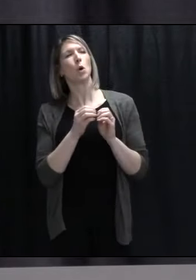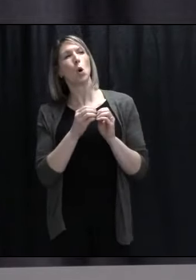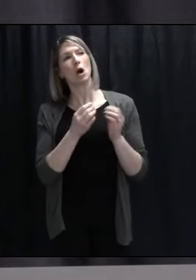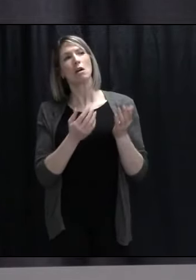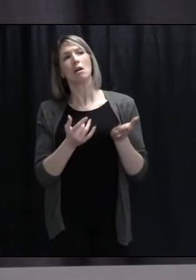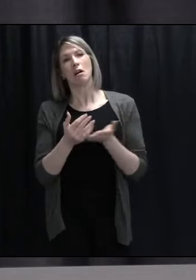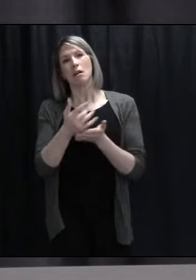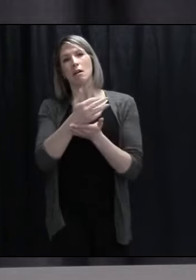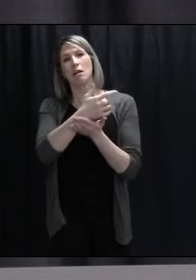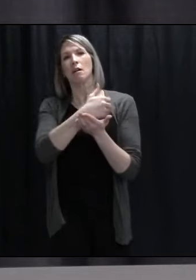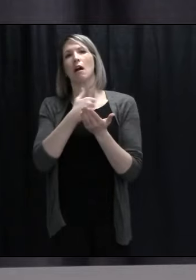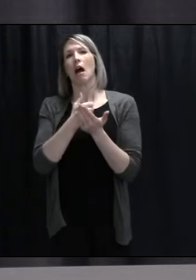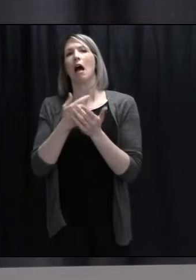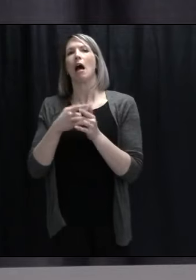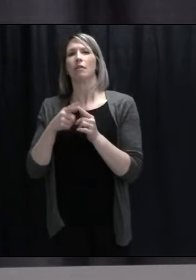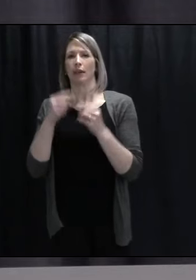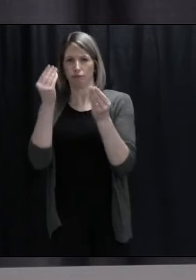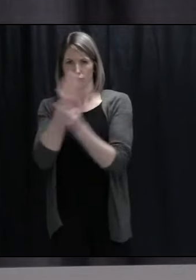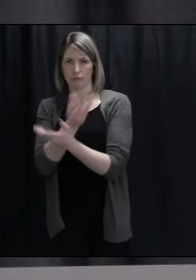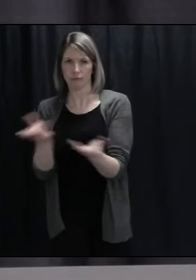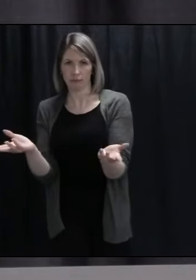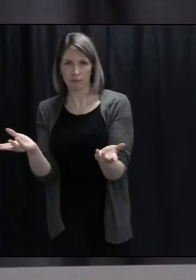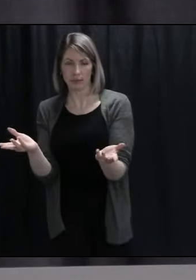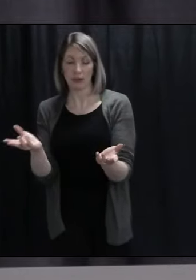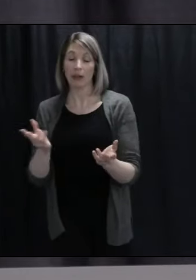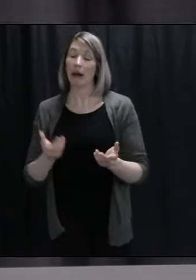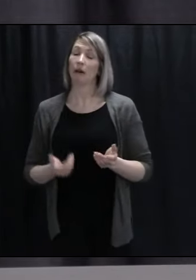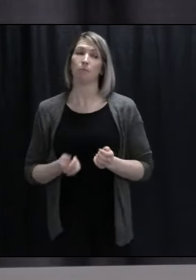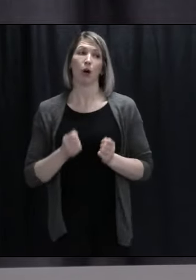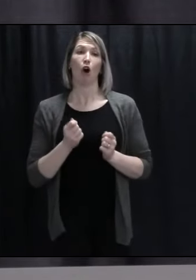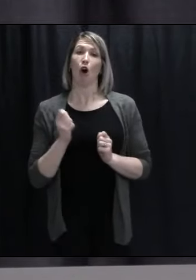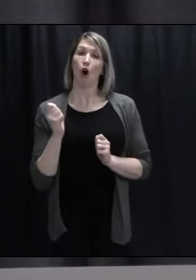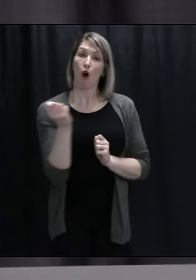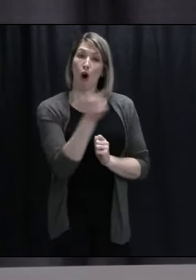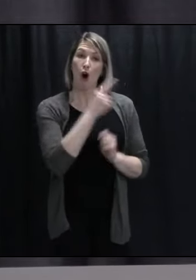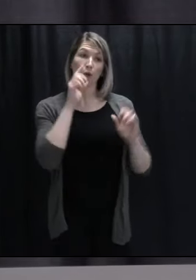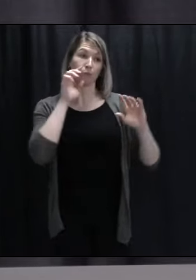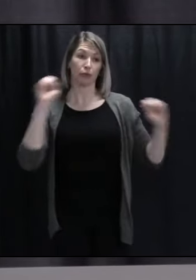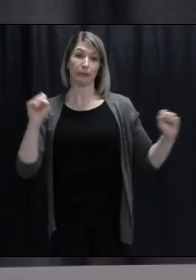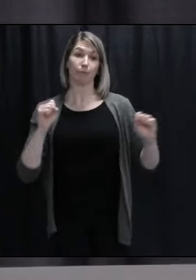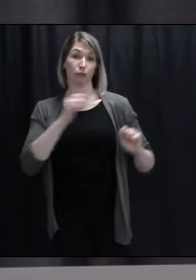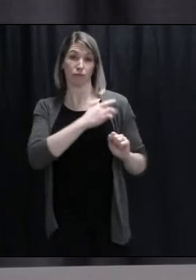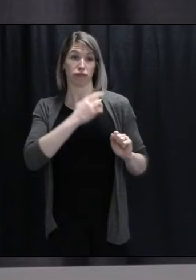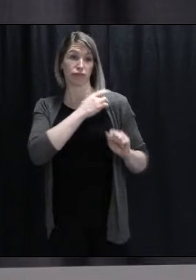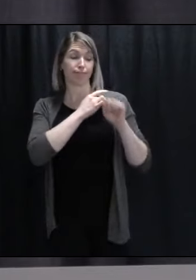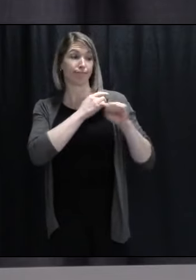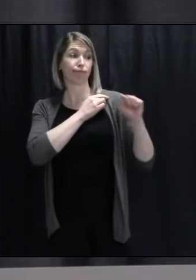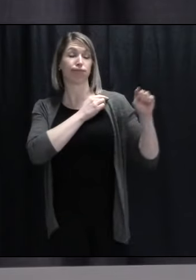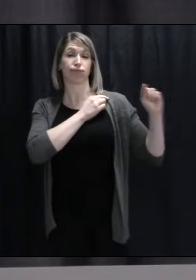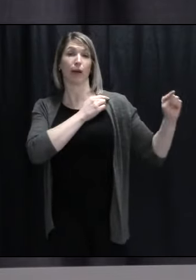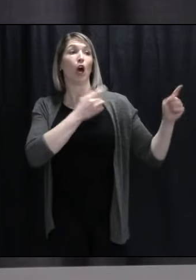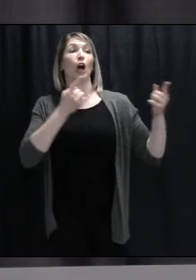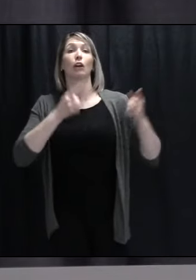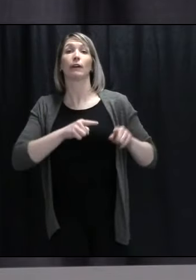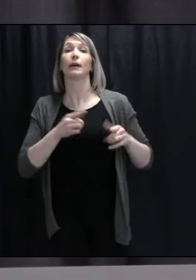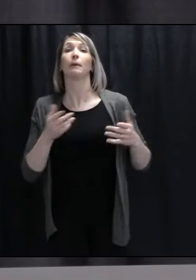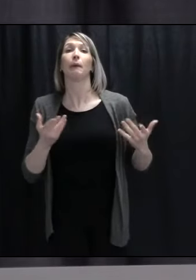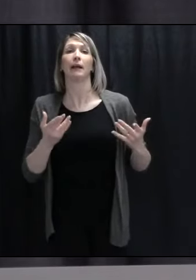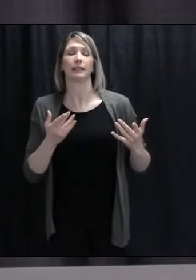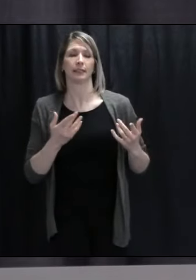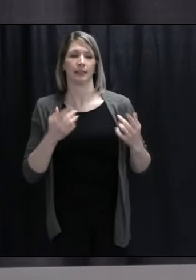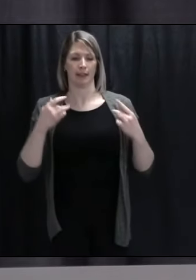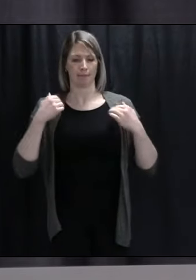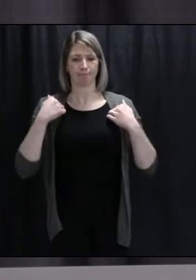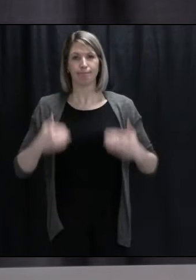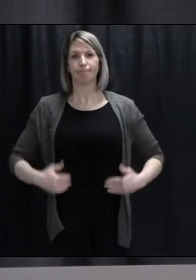respond. But the most important thing, as we all said, is about physical distancing. That is how we best deal with this. So we see provinces now in very